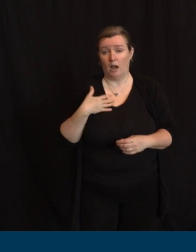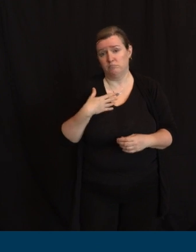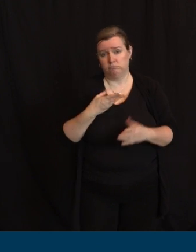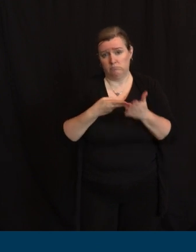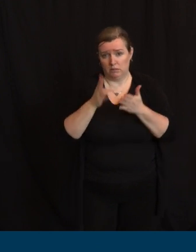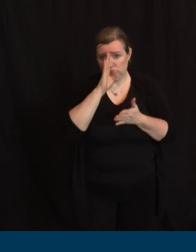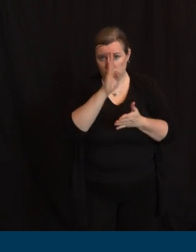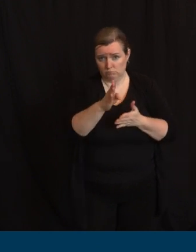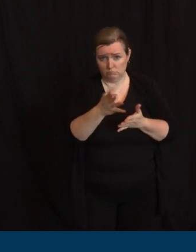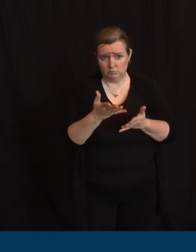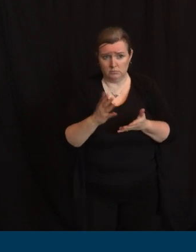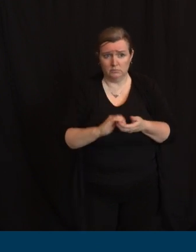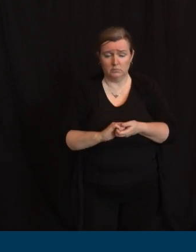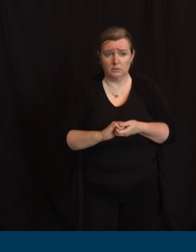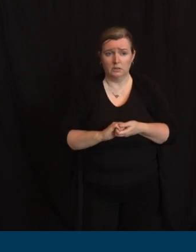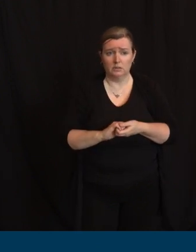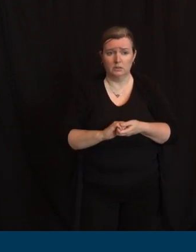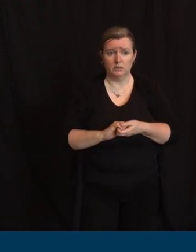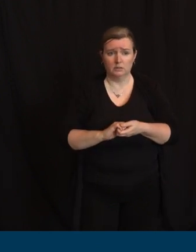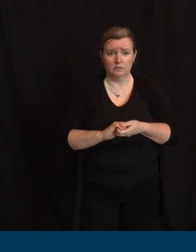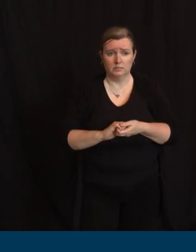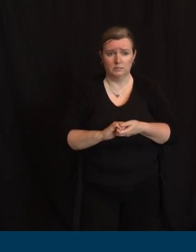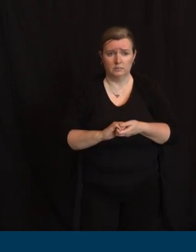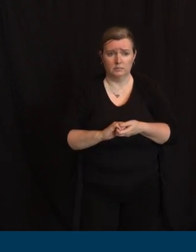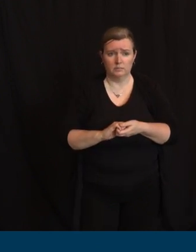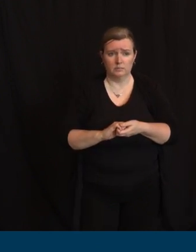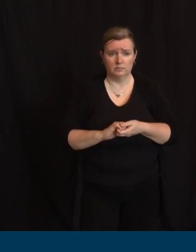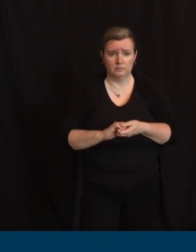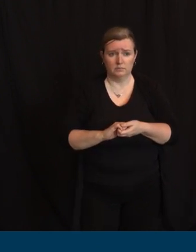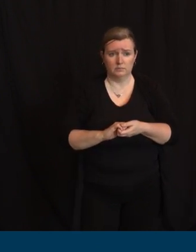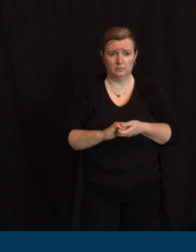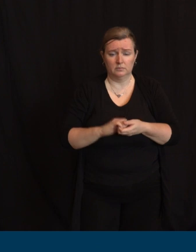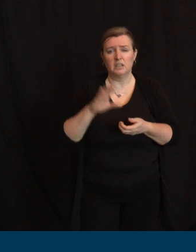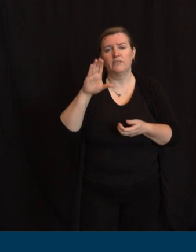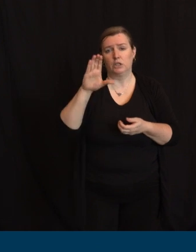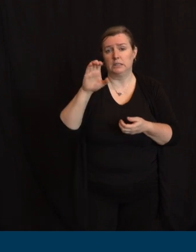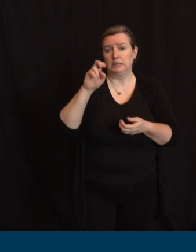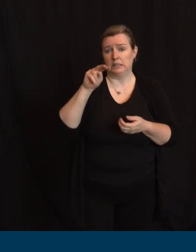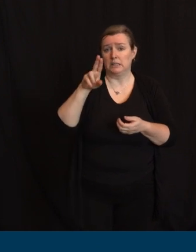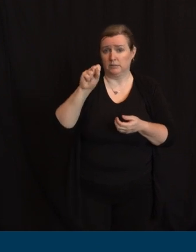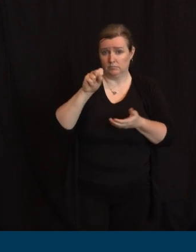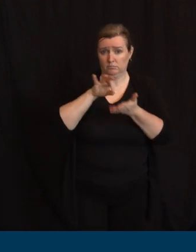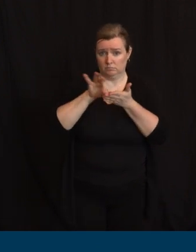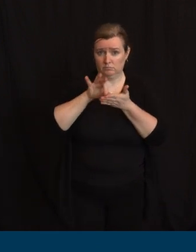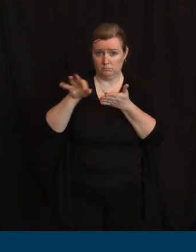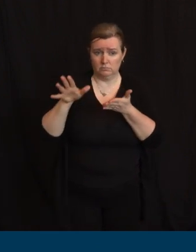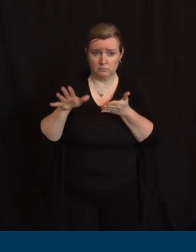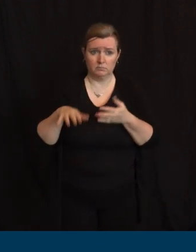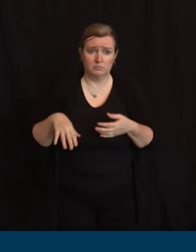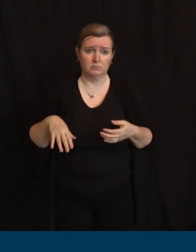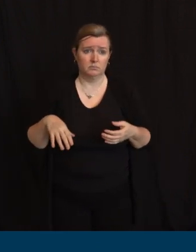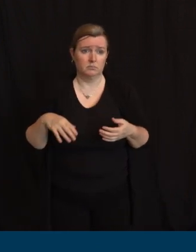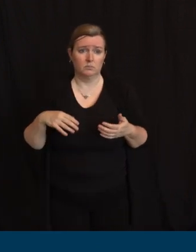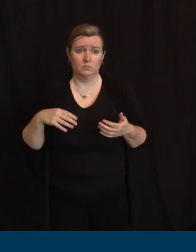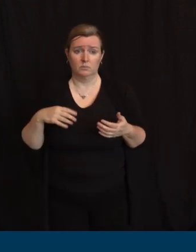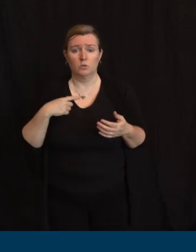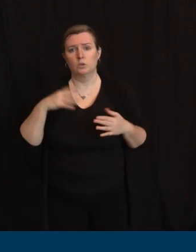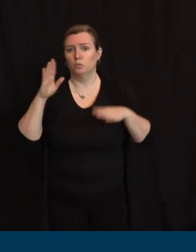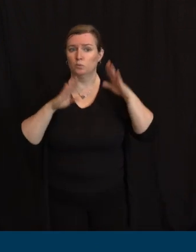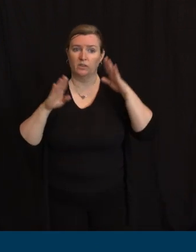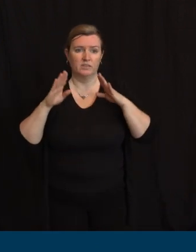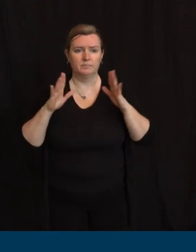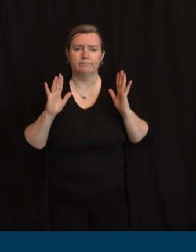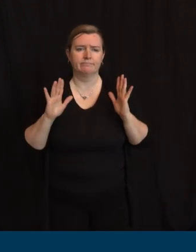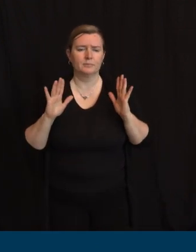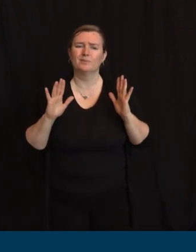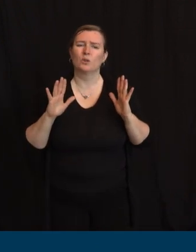census matter, we absolutely worry about getting our fair share, a fair count, and the fair resources in return